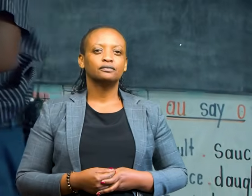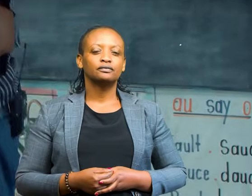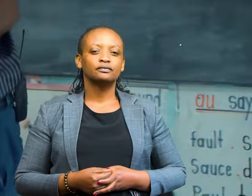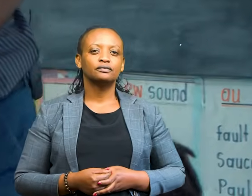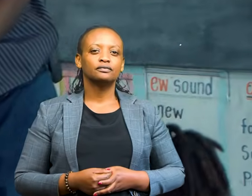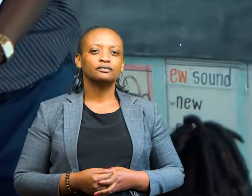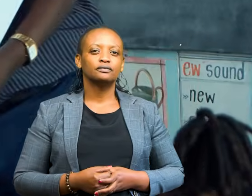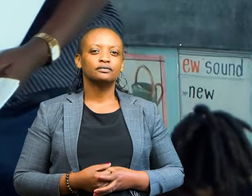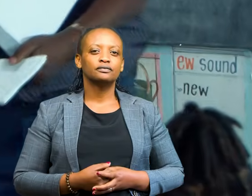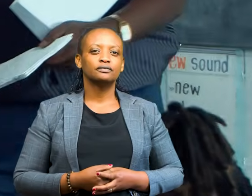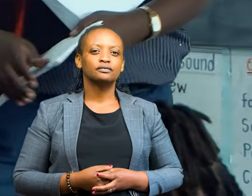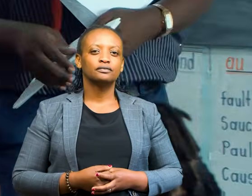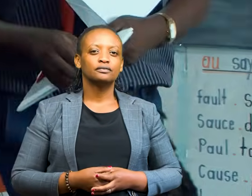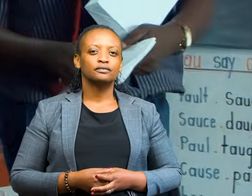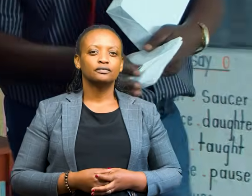Lion group,